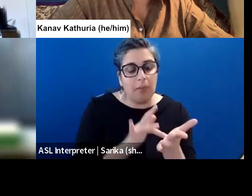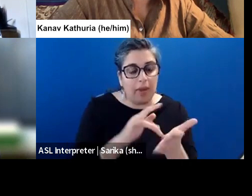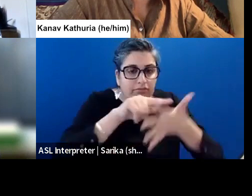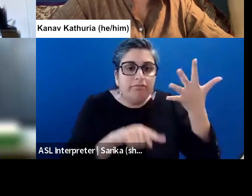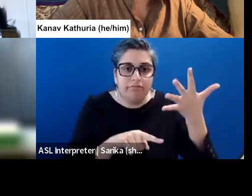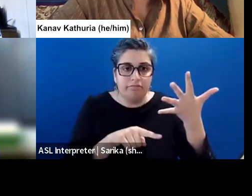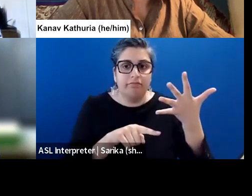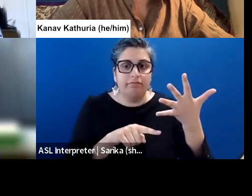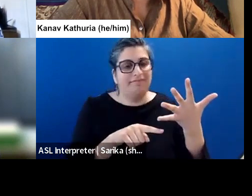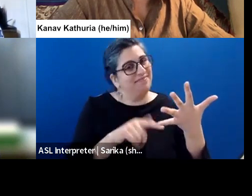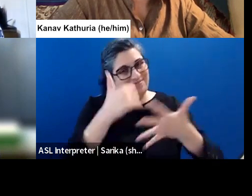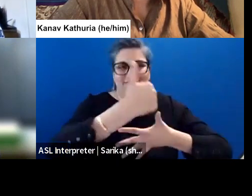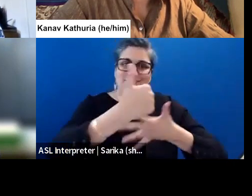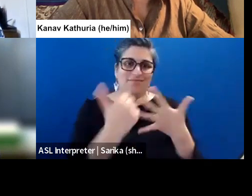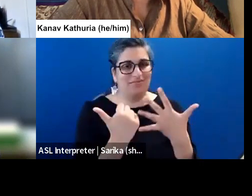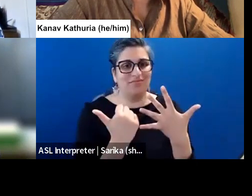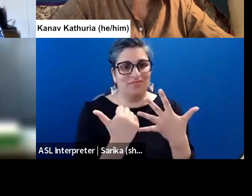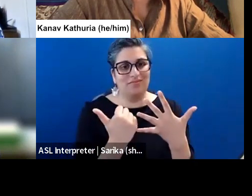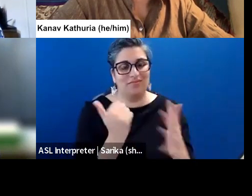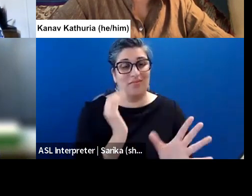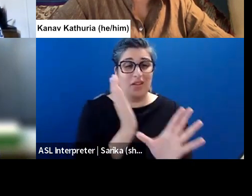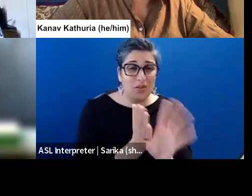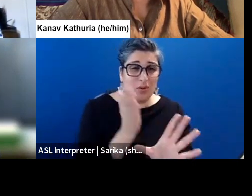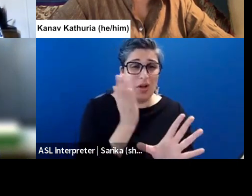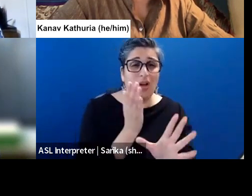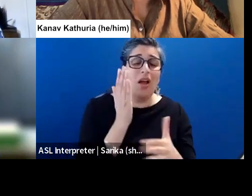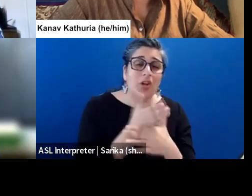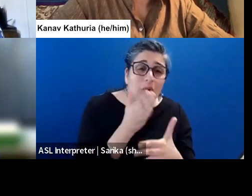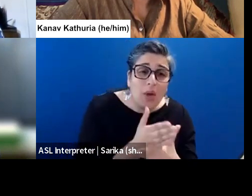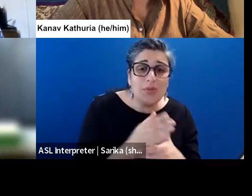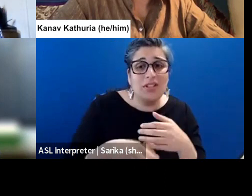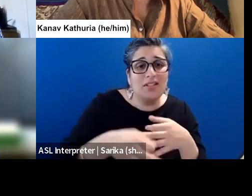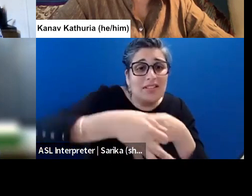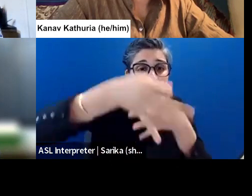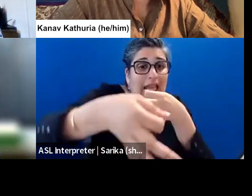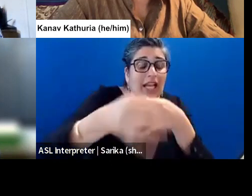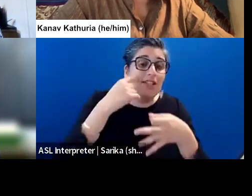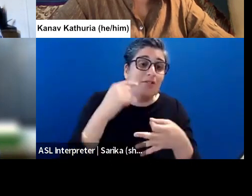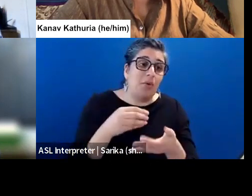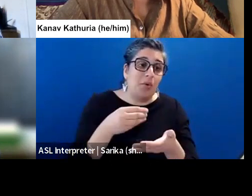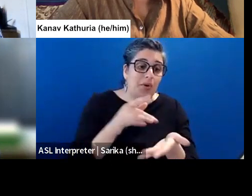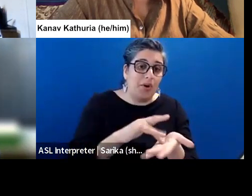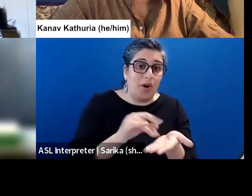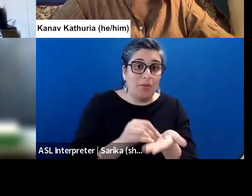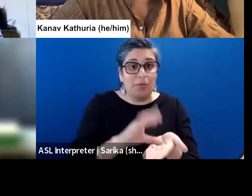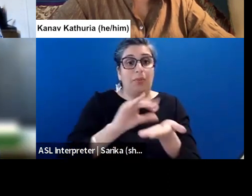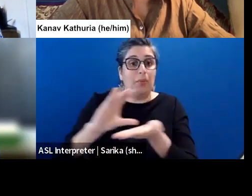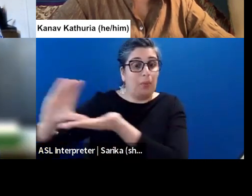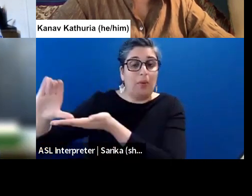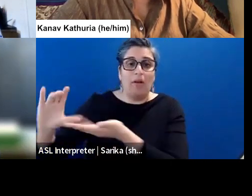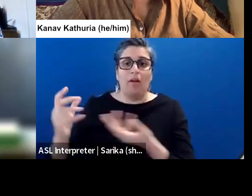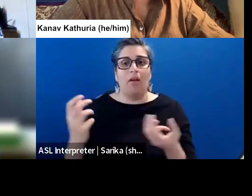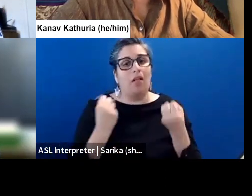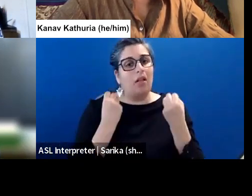There were often interruptions, delays in people being able to get refills and get medications they need. A lot of people dealing